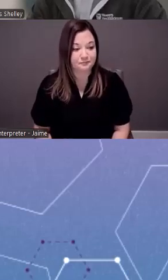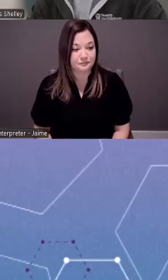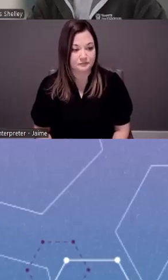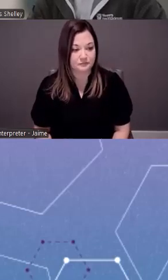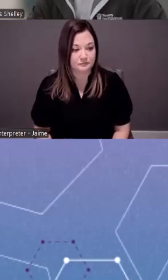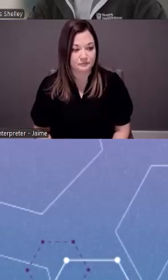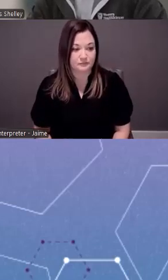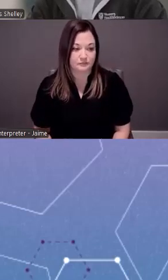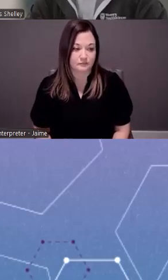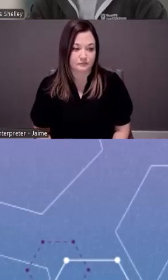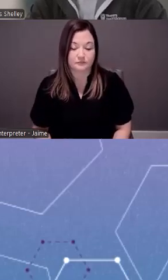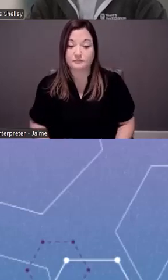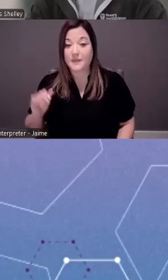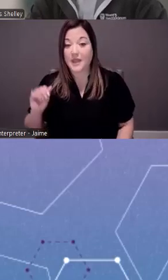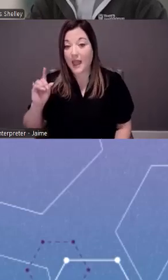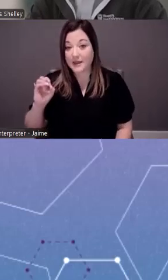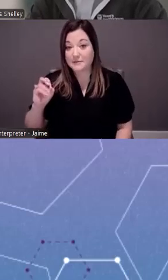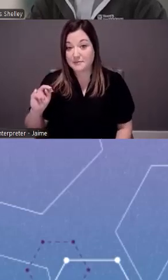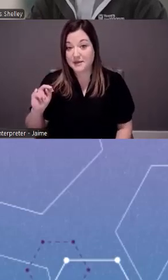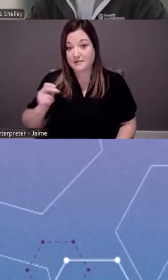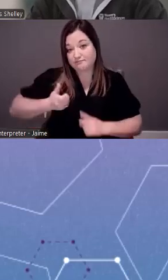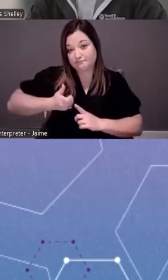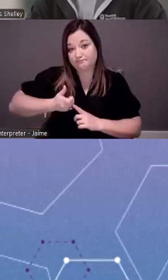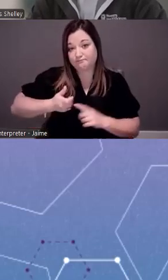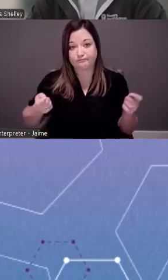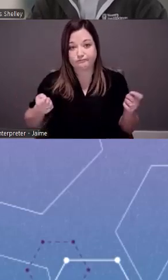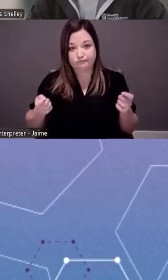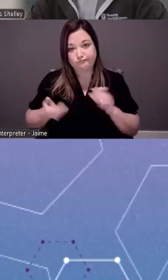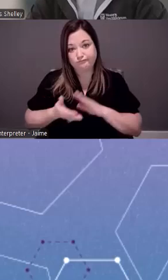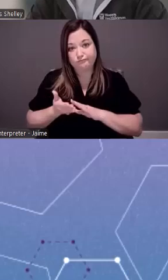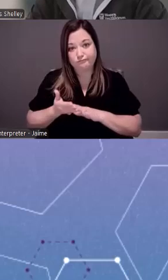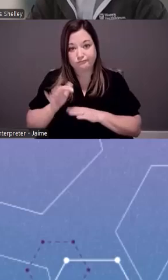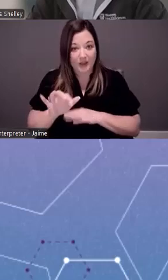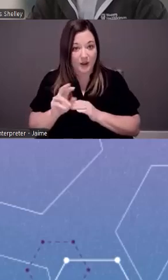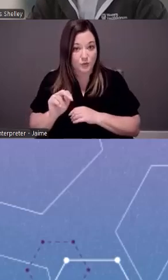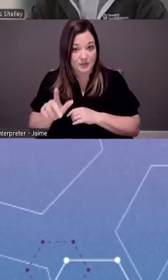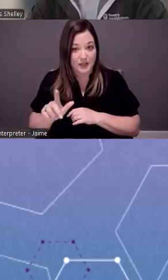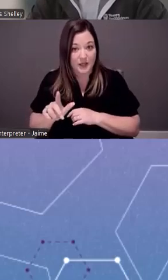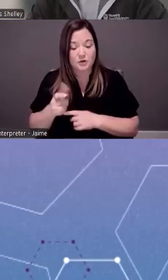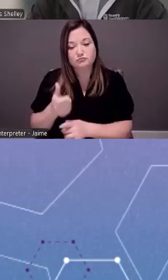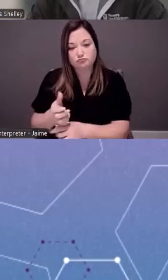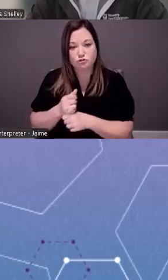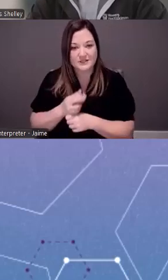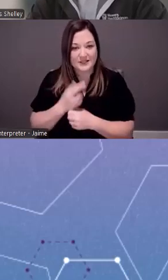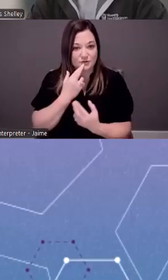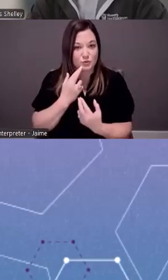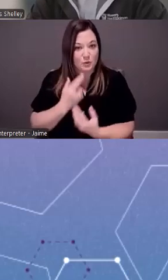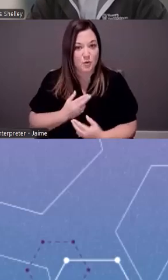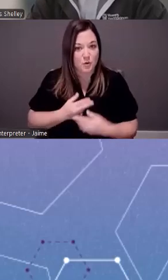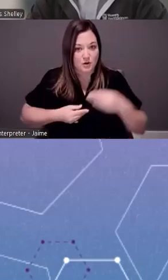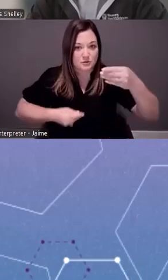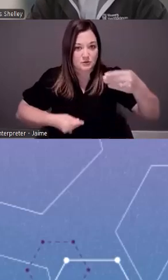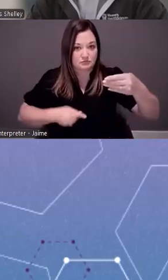And an administrator who's running this newsletter also receives this report, and I'm showing a screenshot